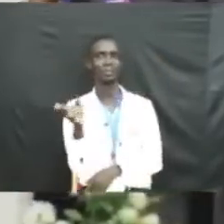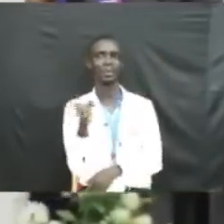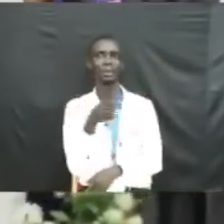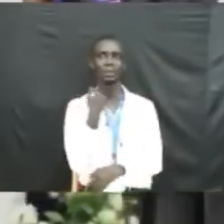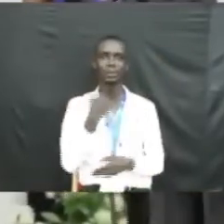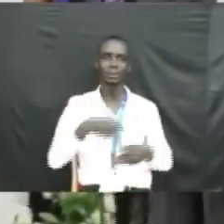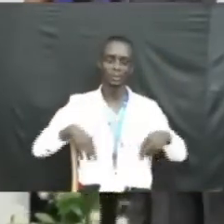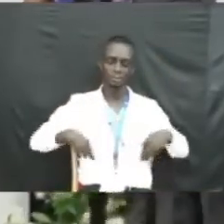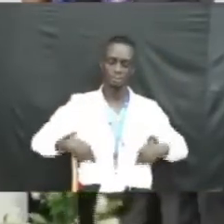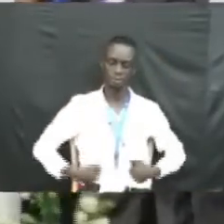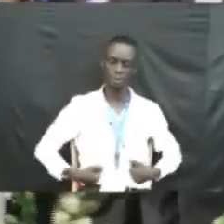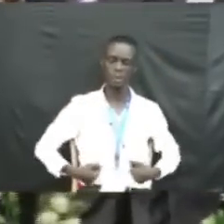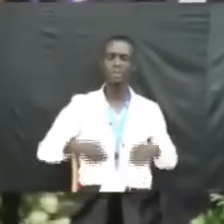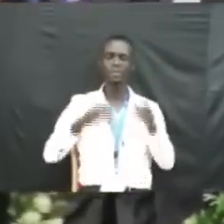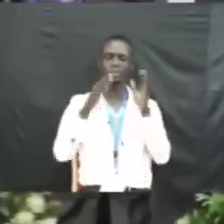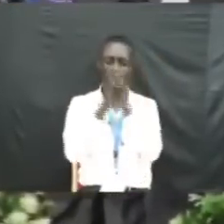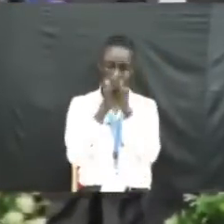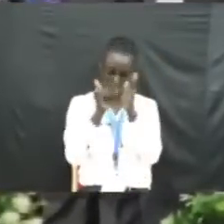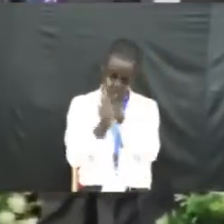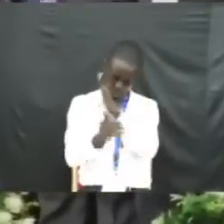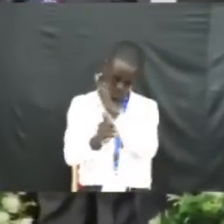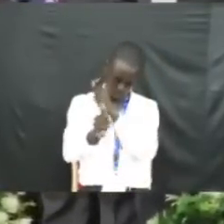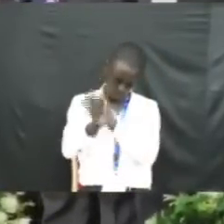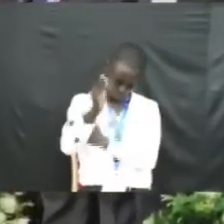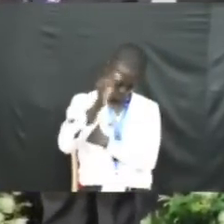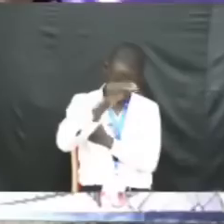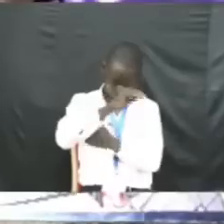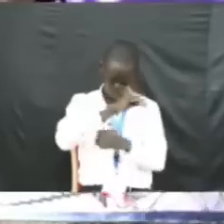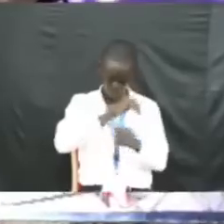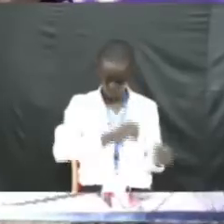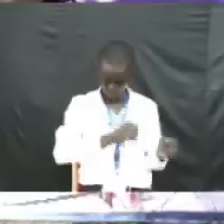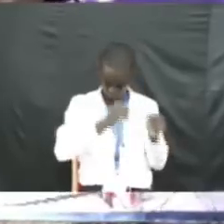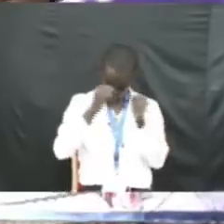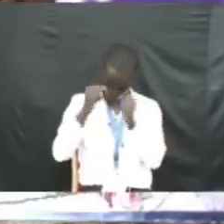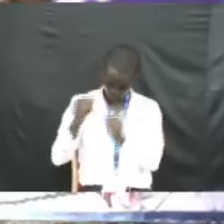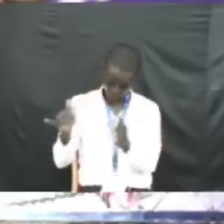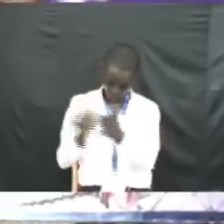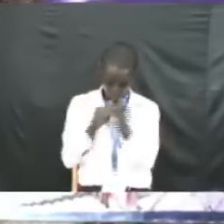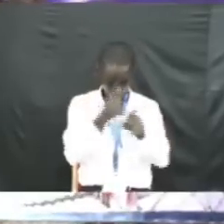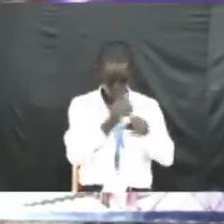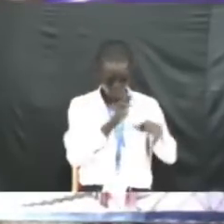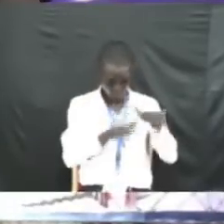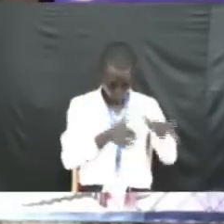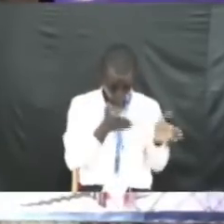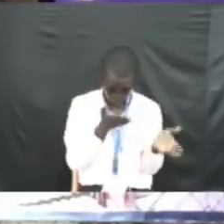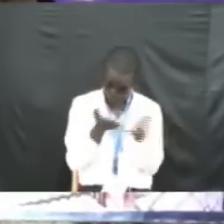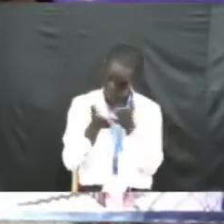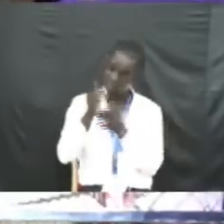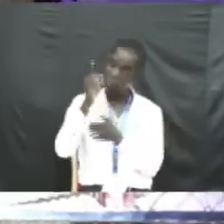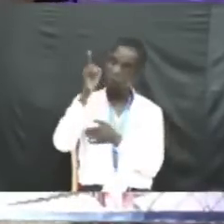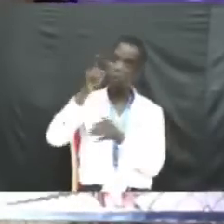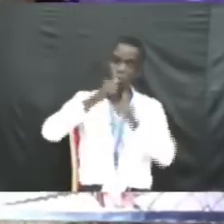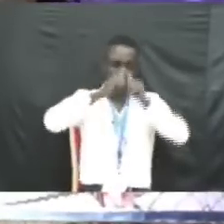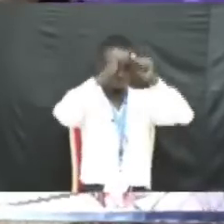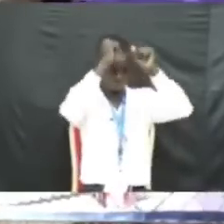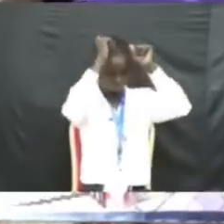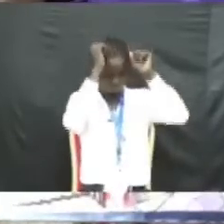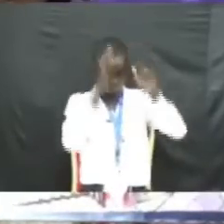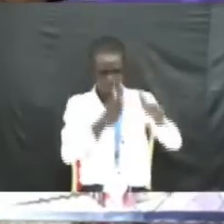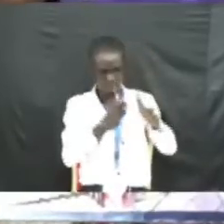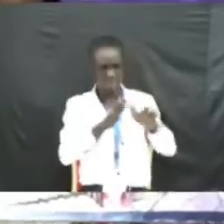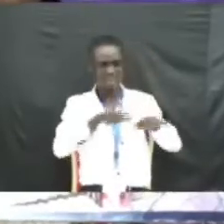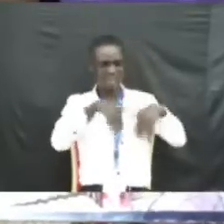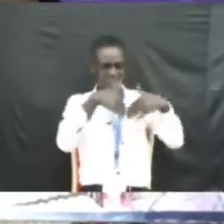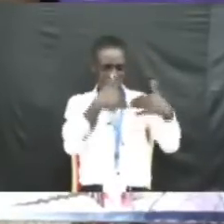I pray that the Lord God Almighty whom before whom you have worked and served will bless and grant you a